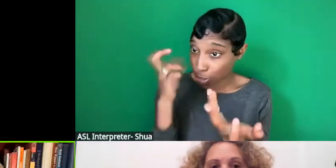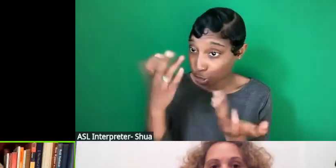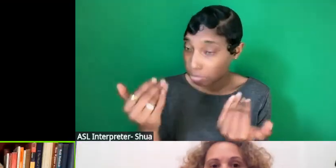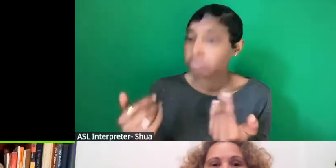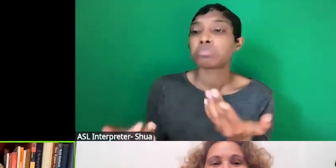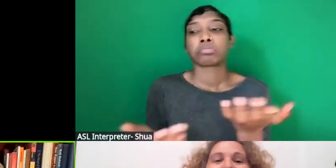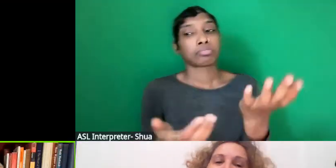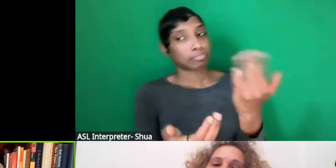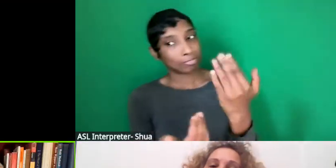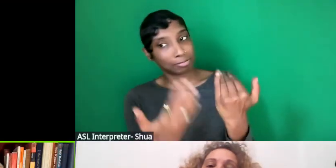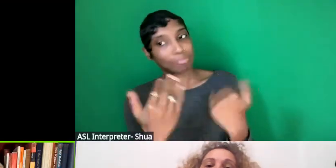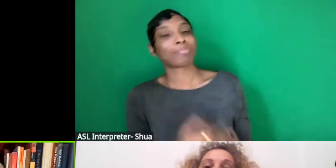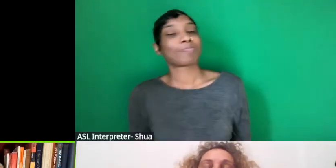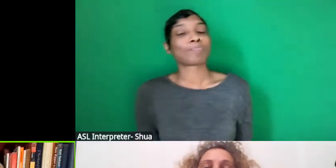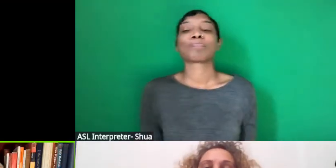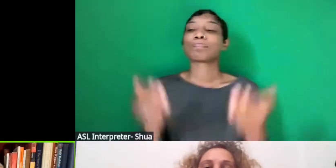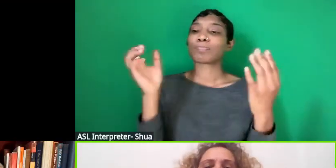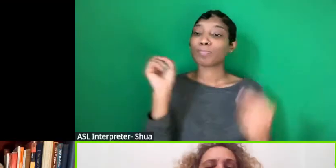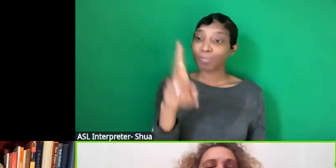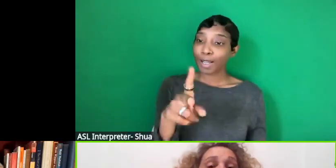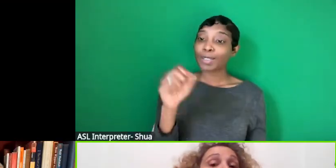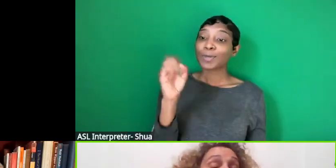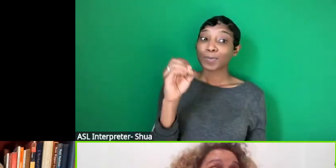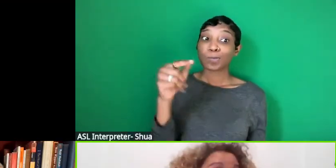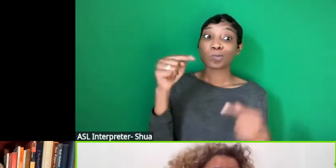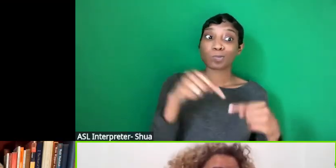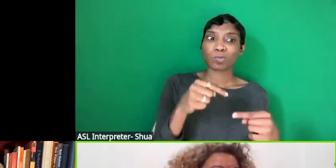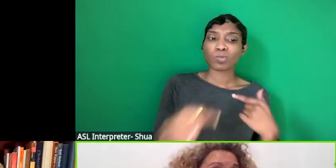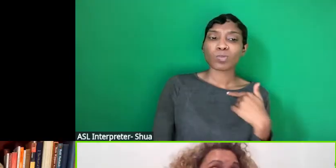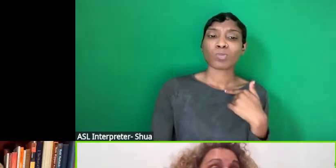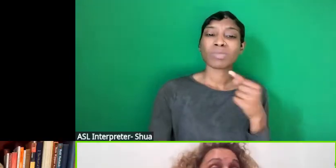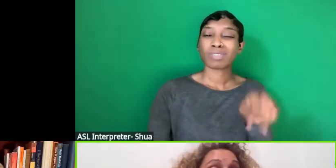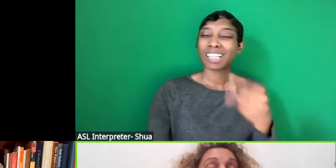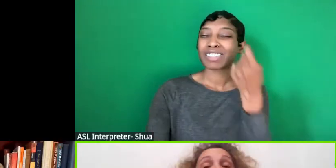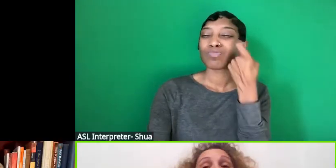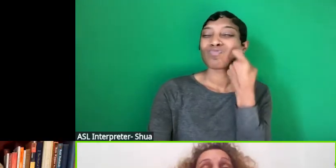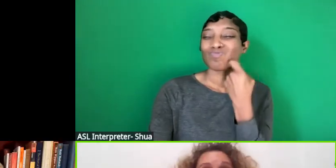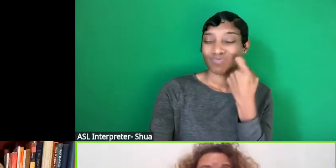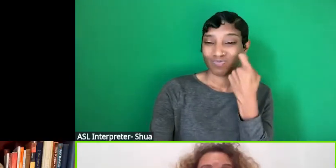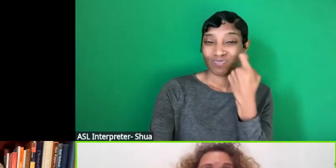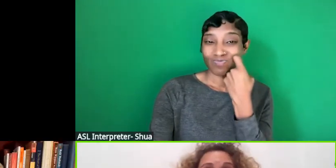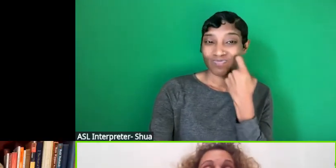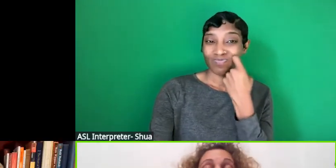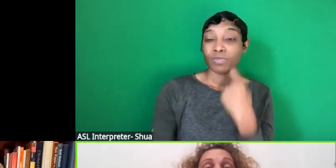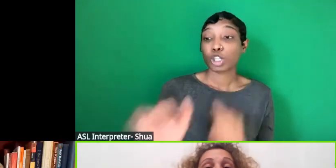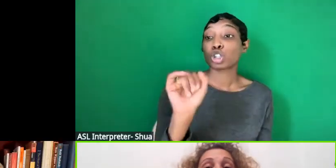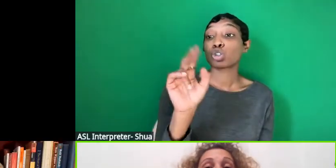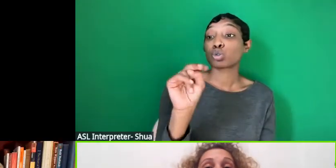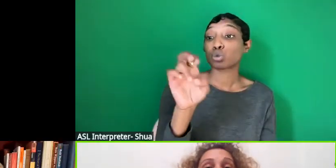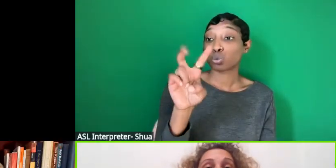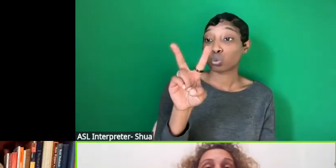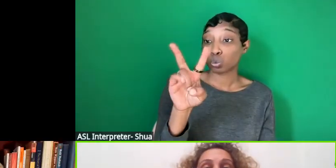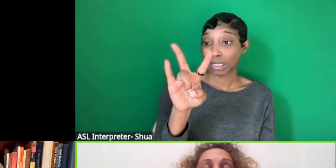course. Okay. So this one's a bit more recent. So June 27th,